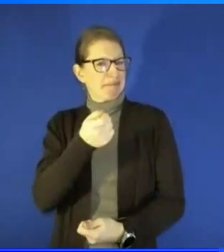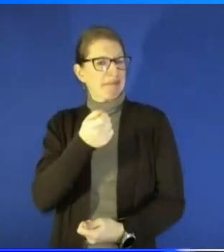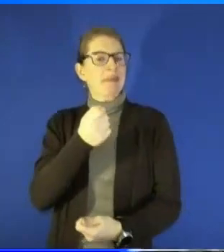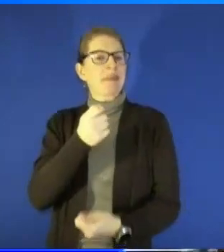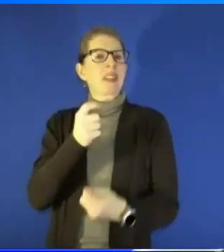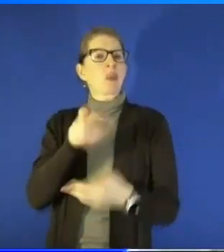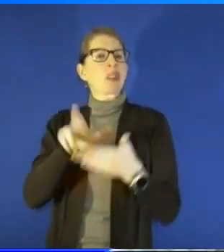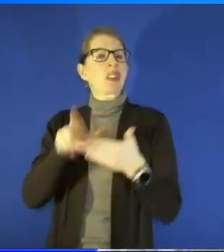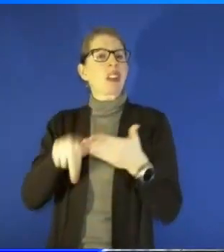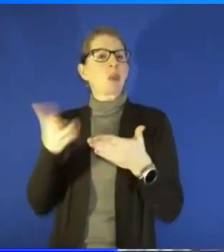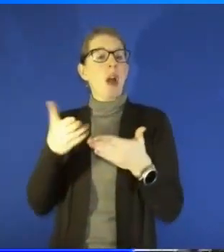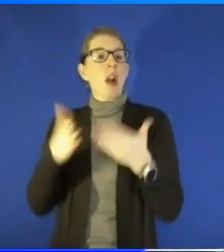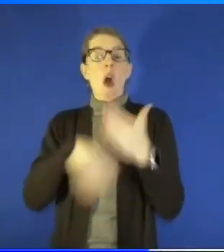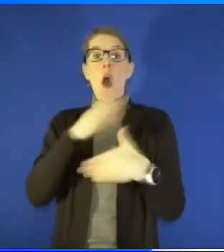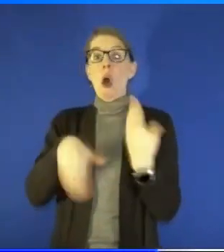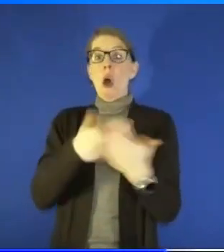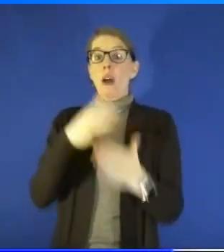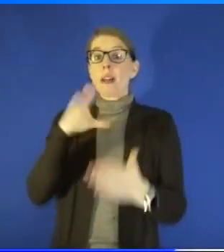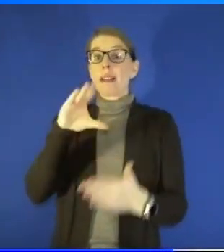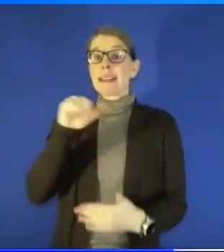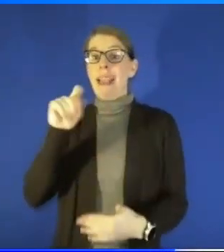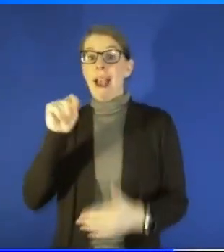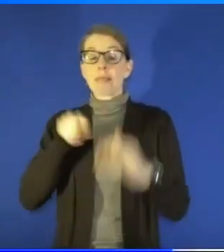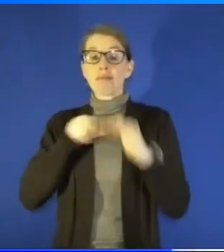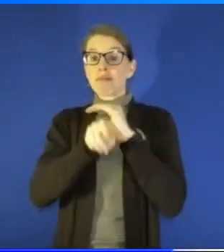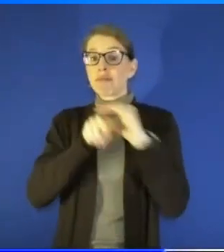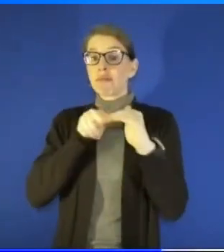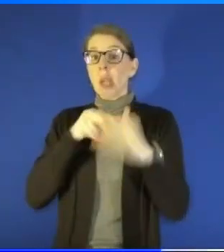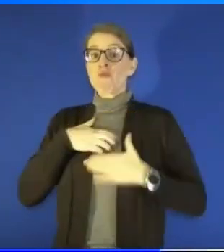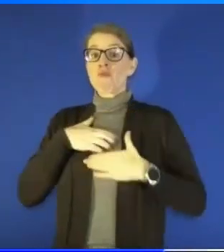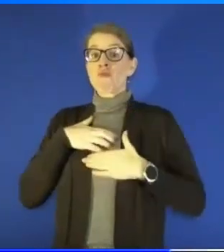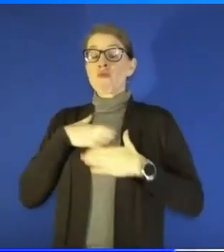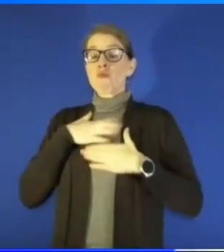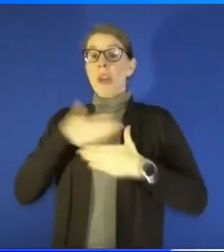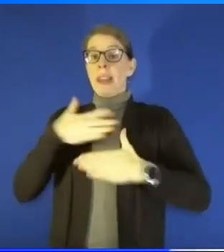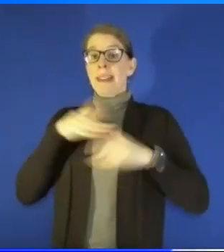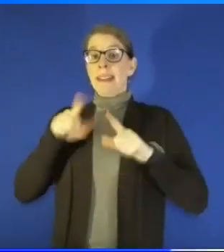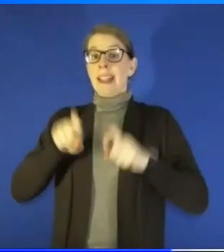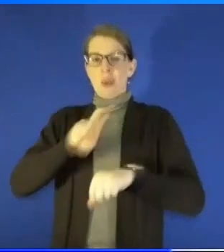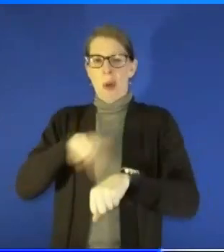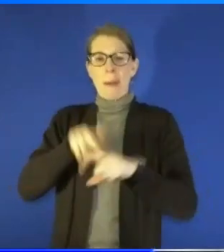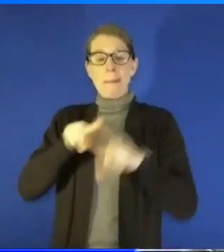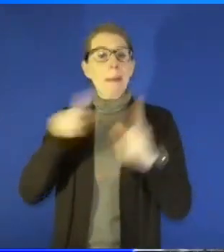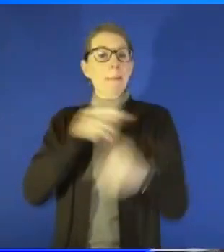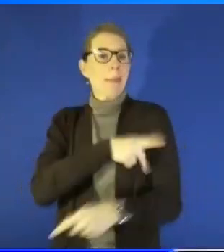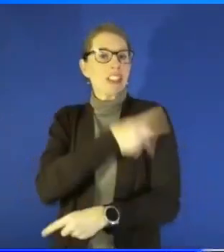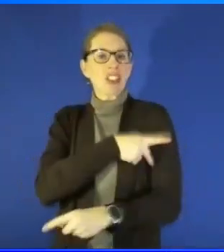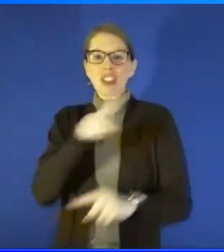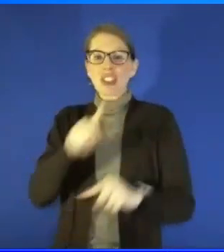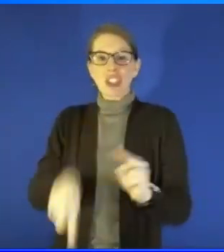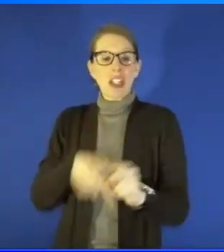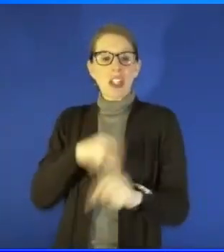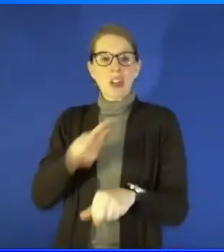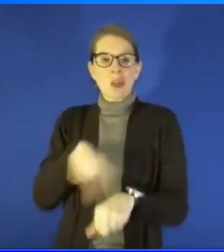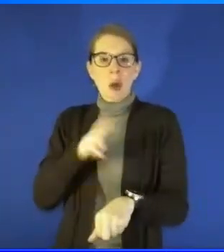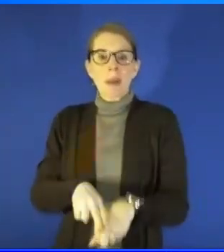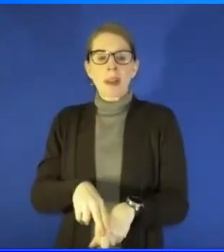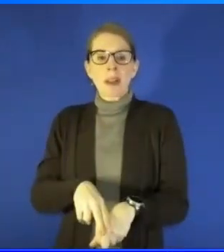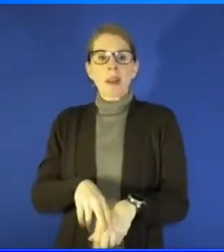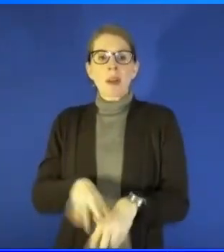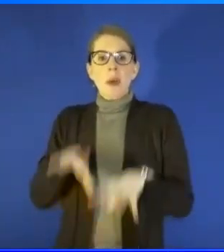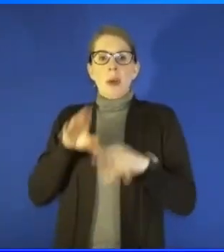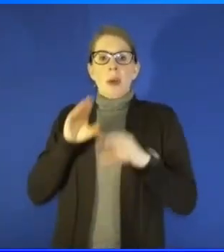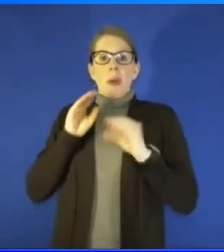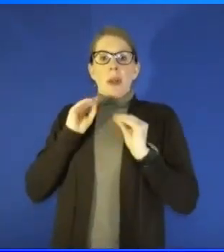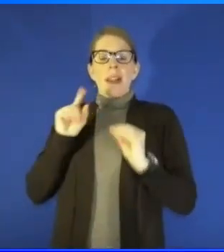all the CAT scan, all the breathing tests were normal, but these patients actually could not normally take up the xenon into their red